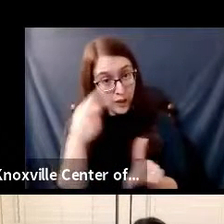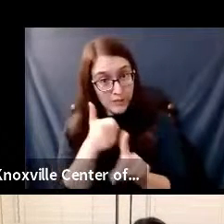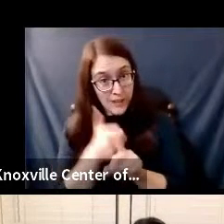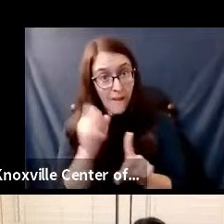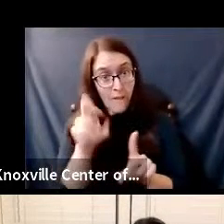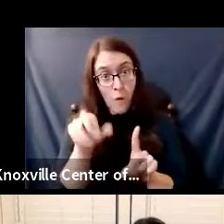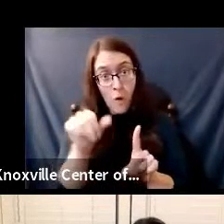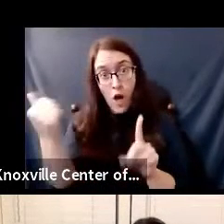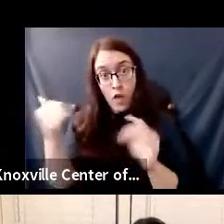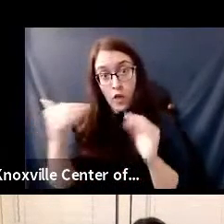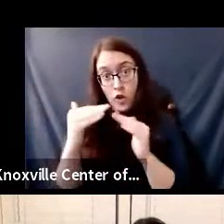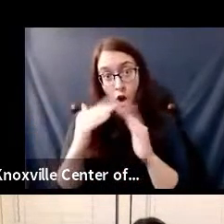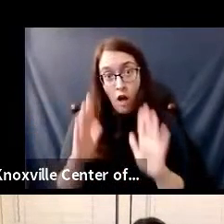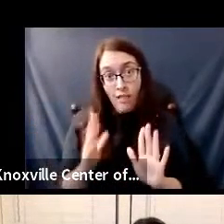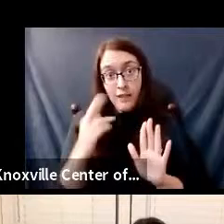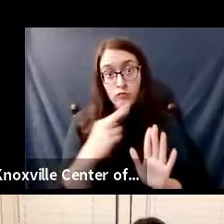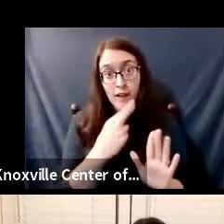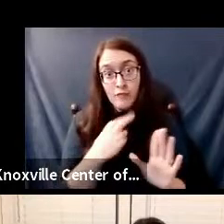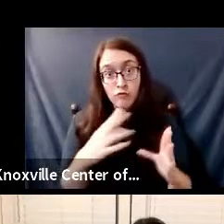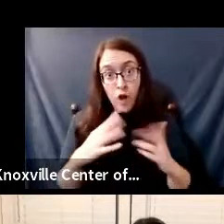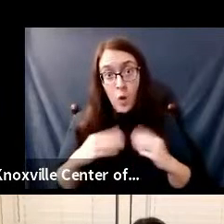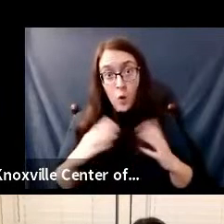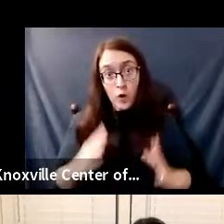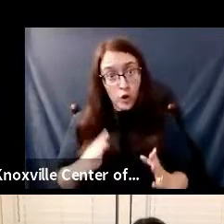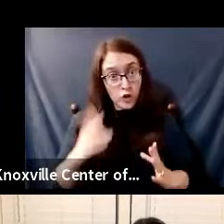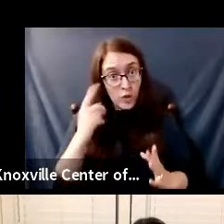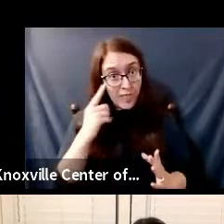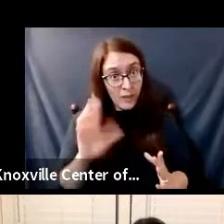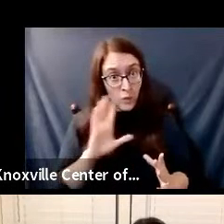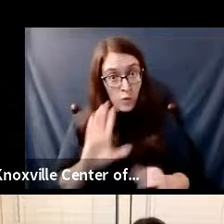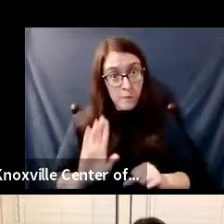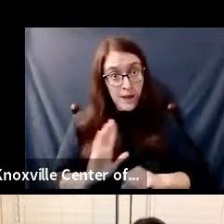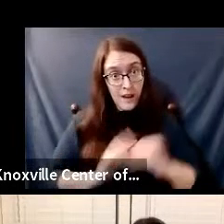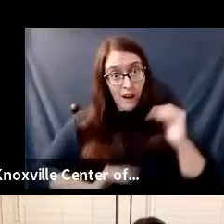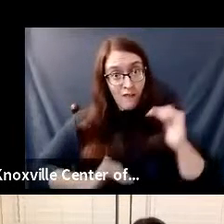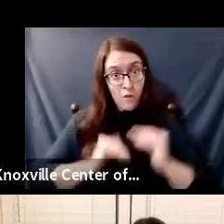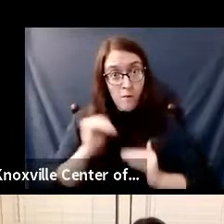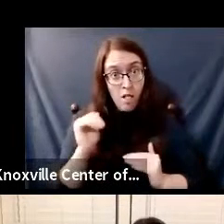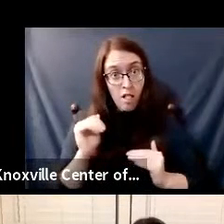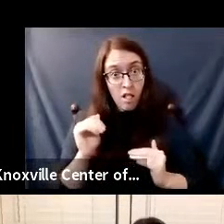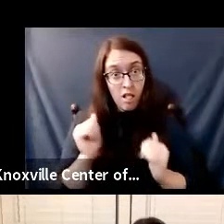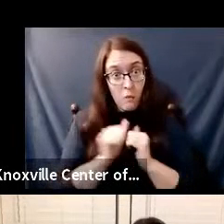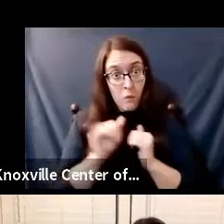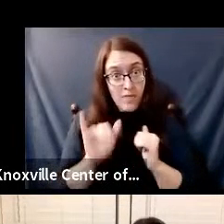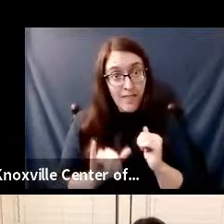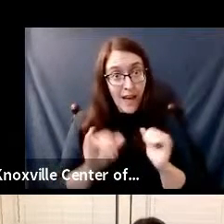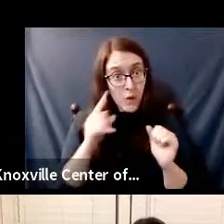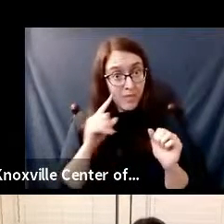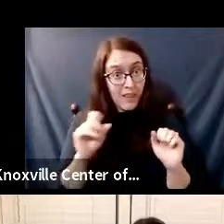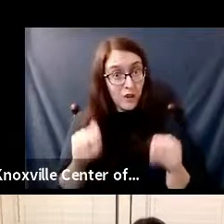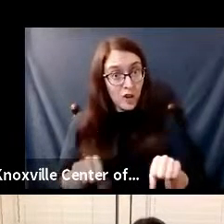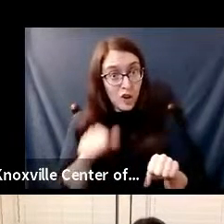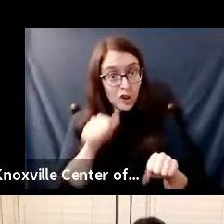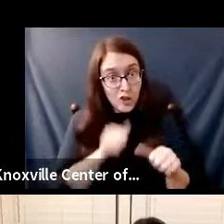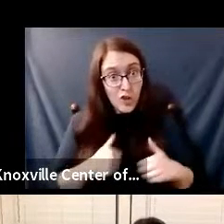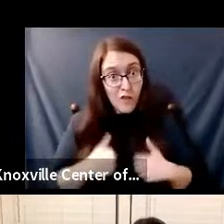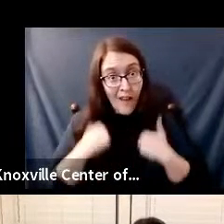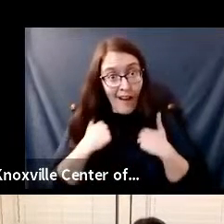be comfortable with that as far as your, being able to make it through and survive and keep your people